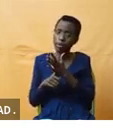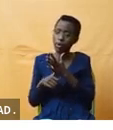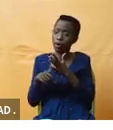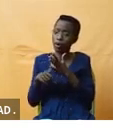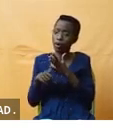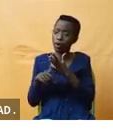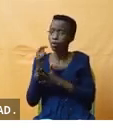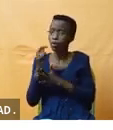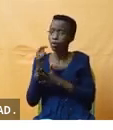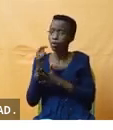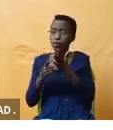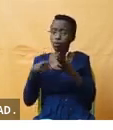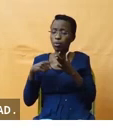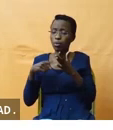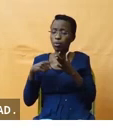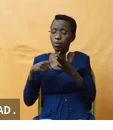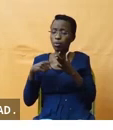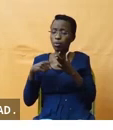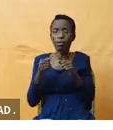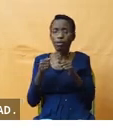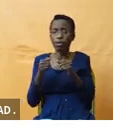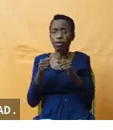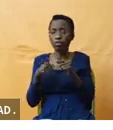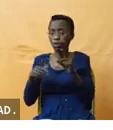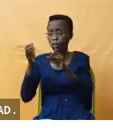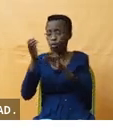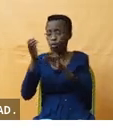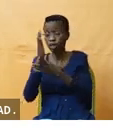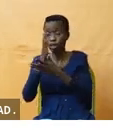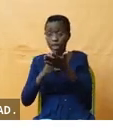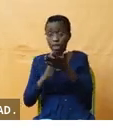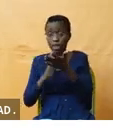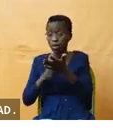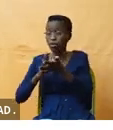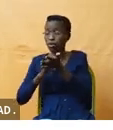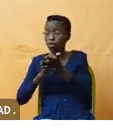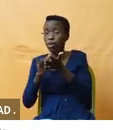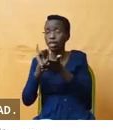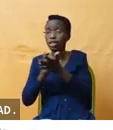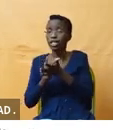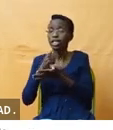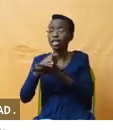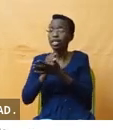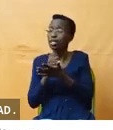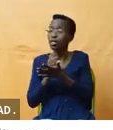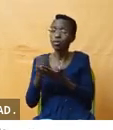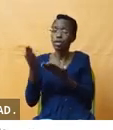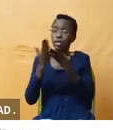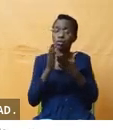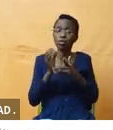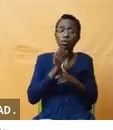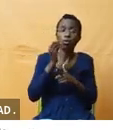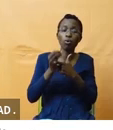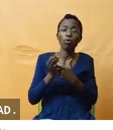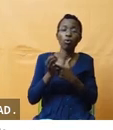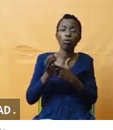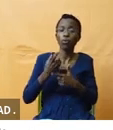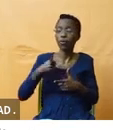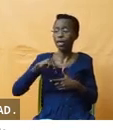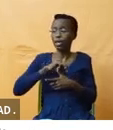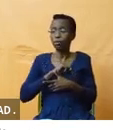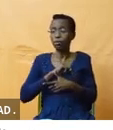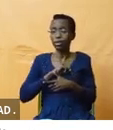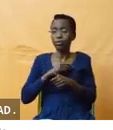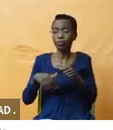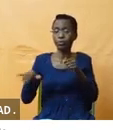incapable of implementing some of the recommendations that the Auditor General's offices gives? Or is it just that we are